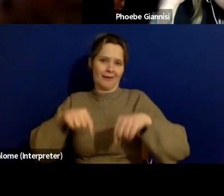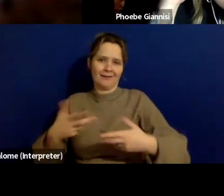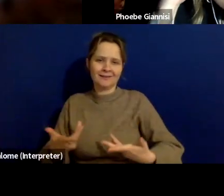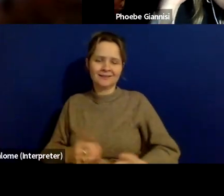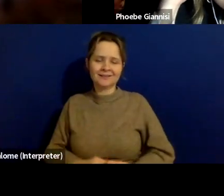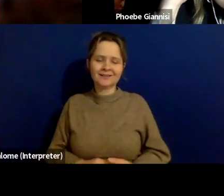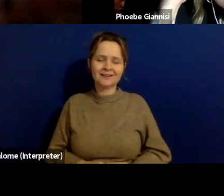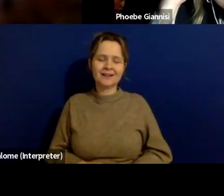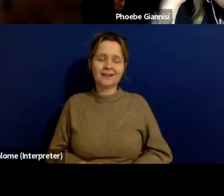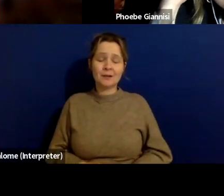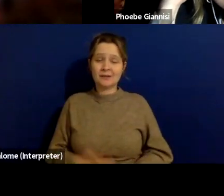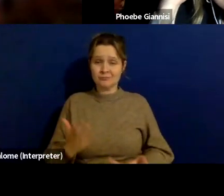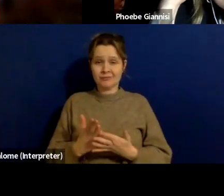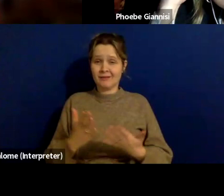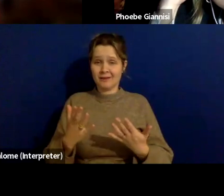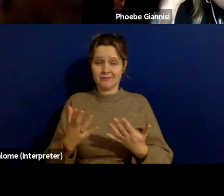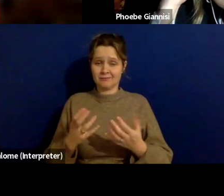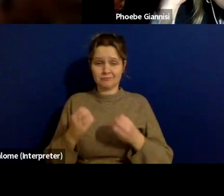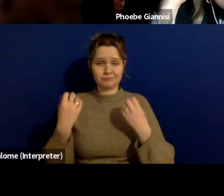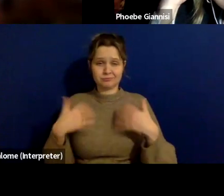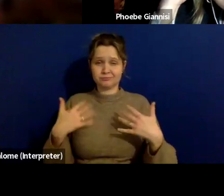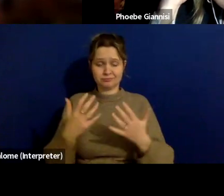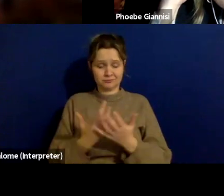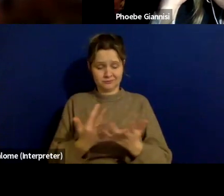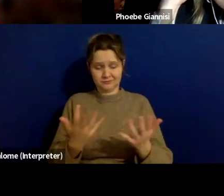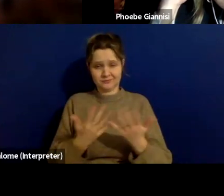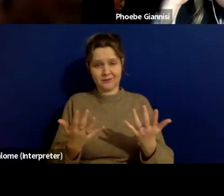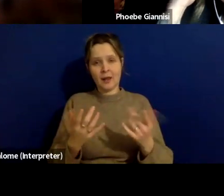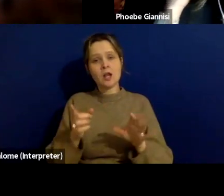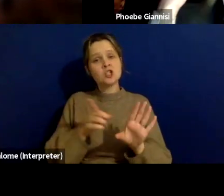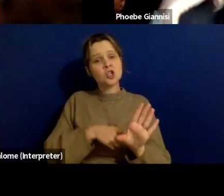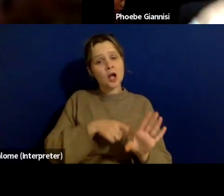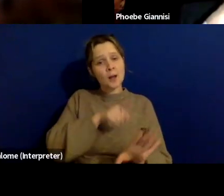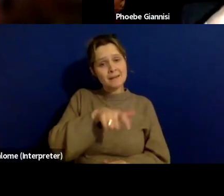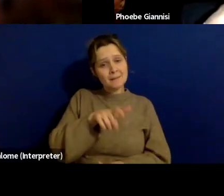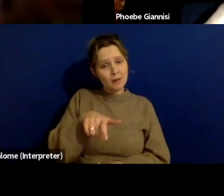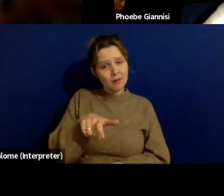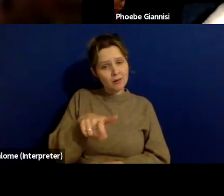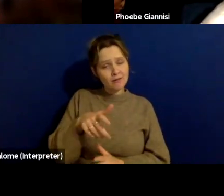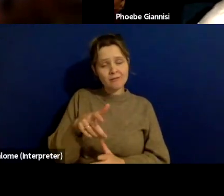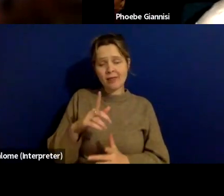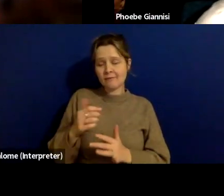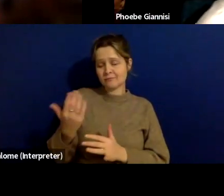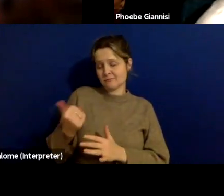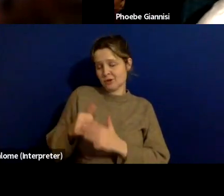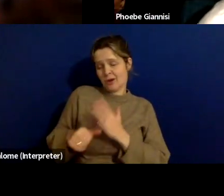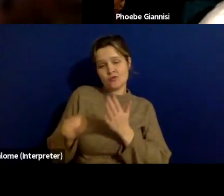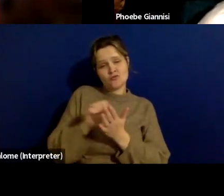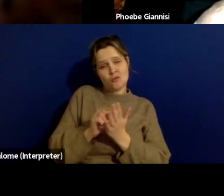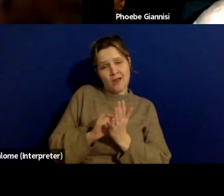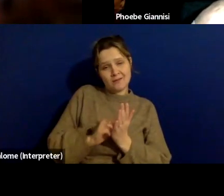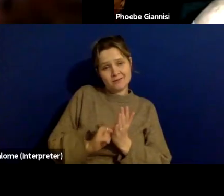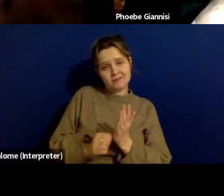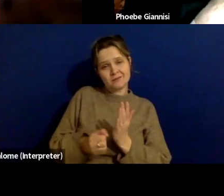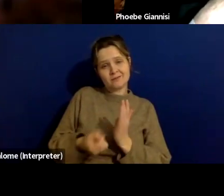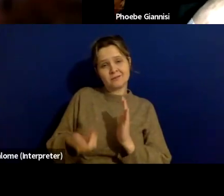It's very rich, and it has younger generations that entered to write and to be